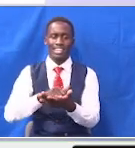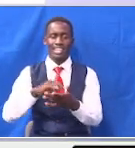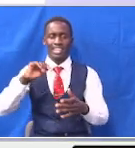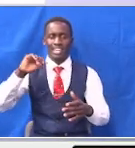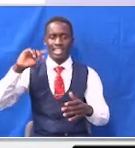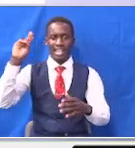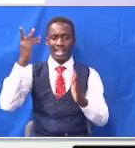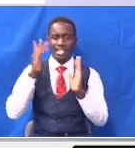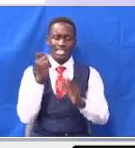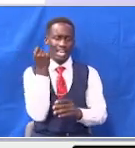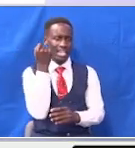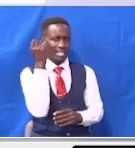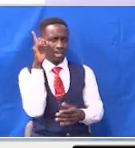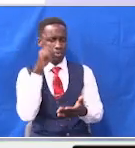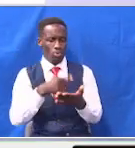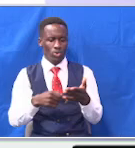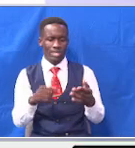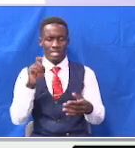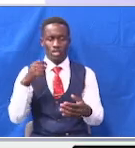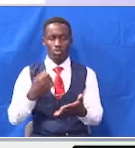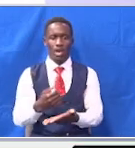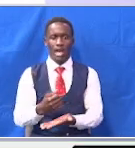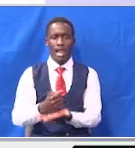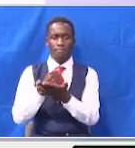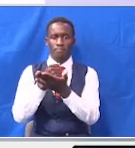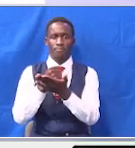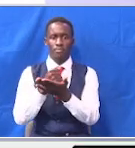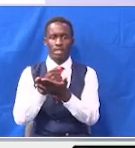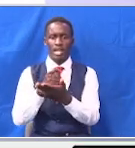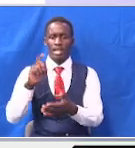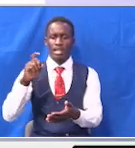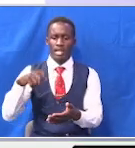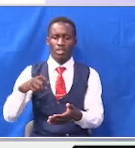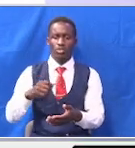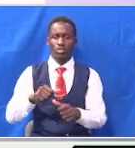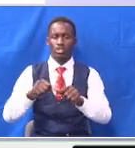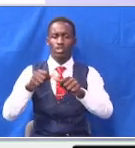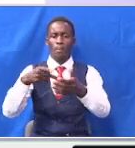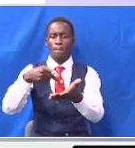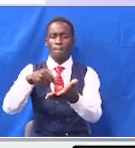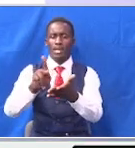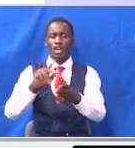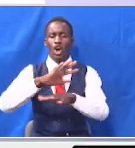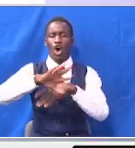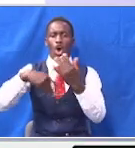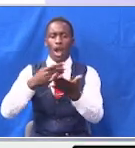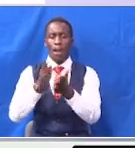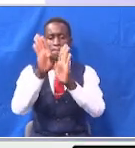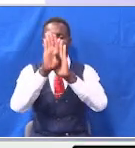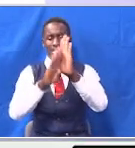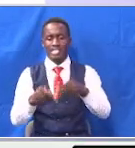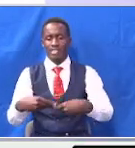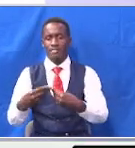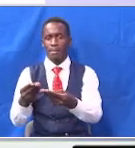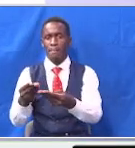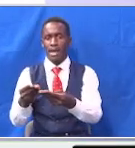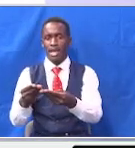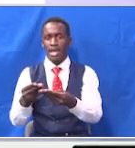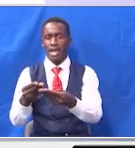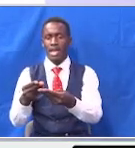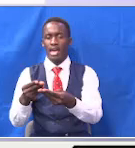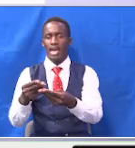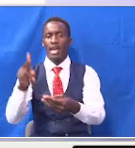get. The need to continue to pay the outstanding bills that were left by NHIF, which really are the result